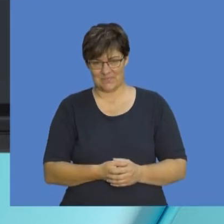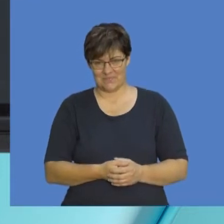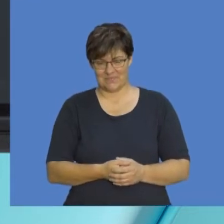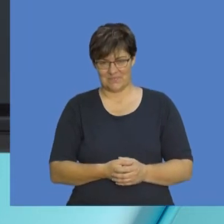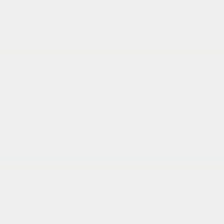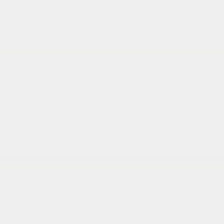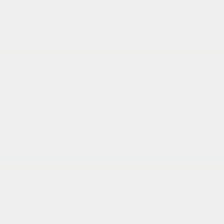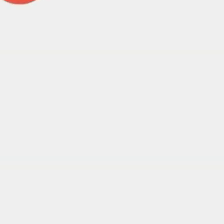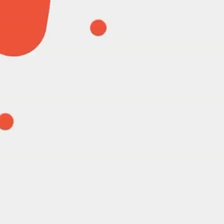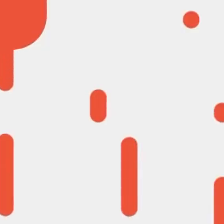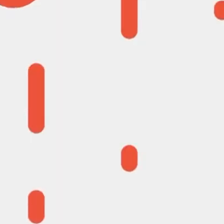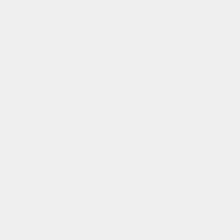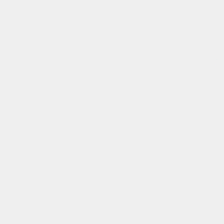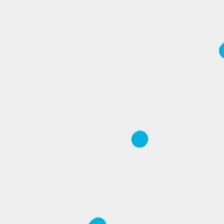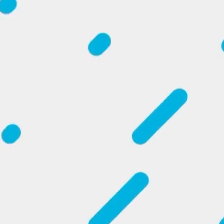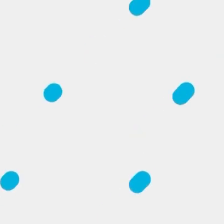break.